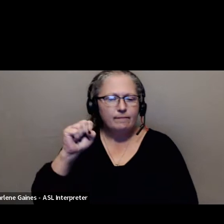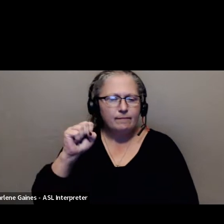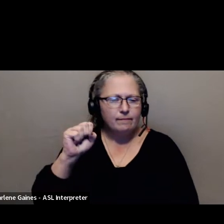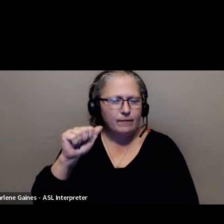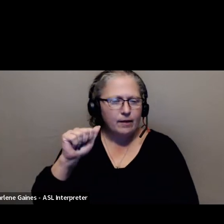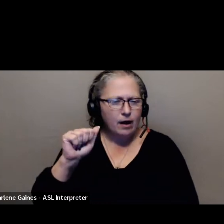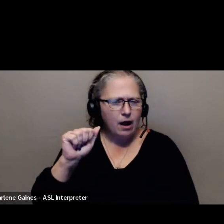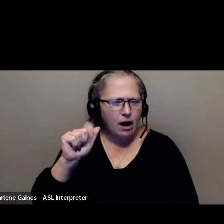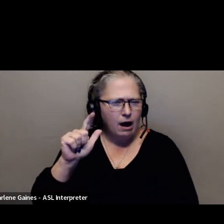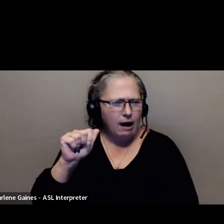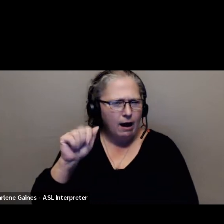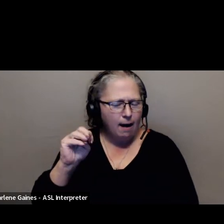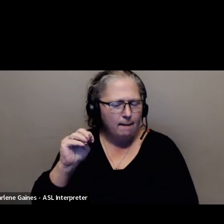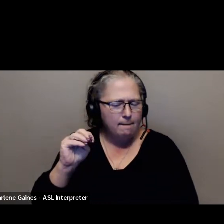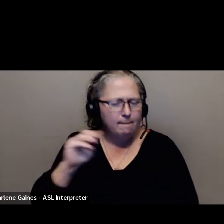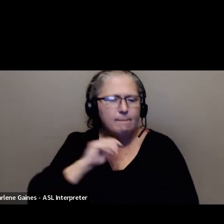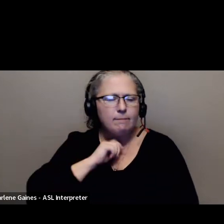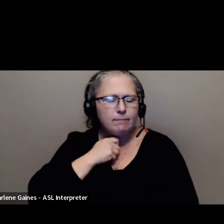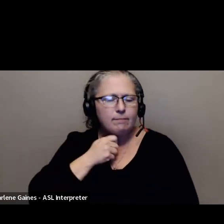and begin.